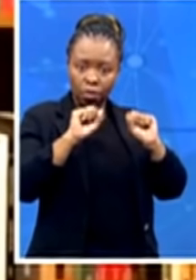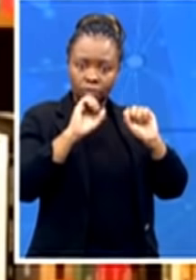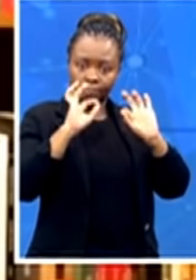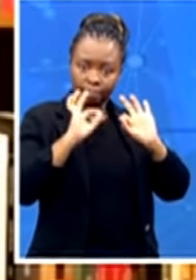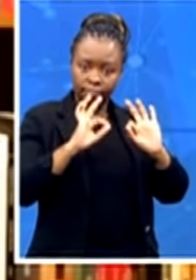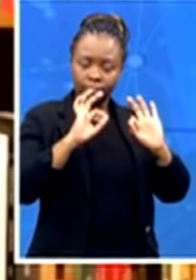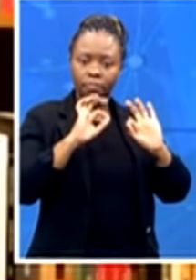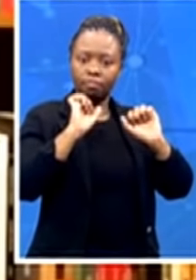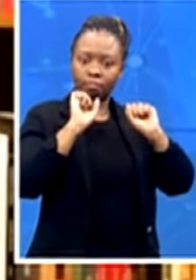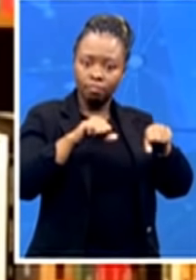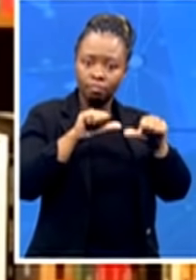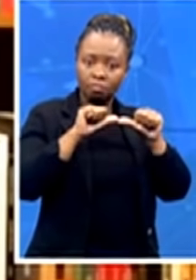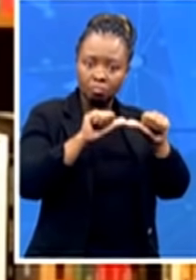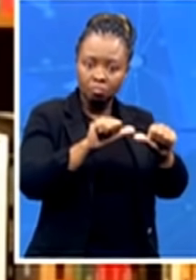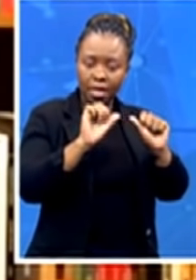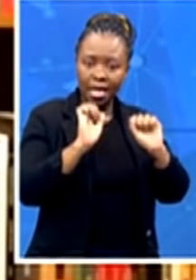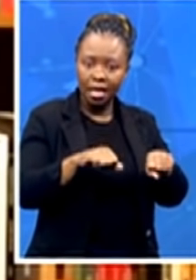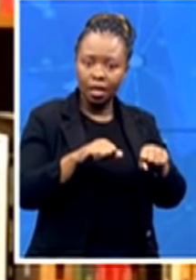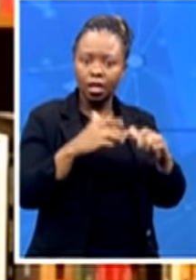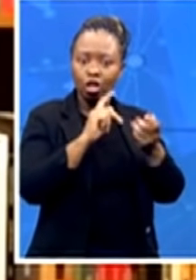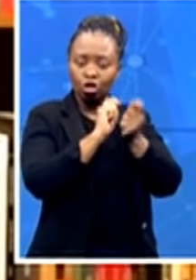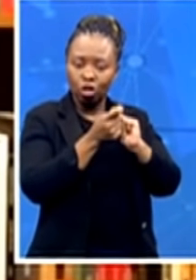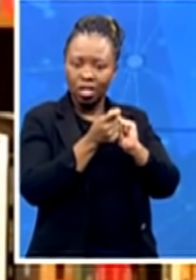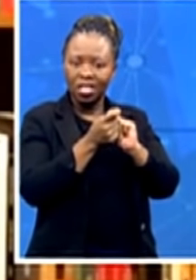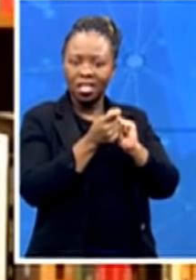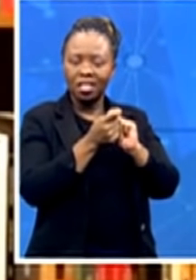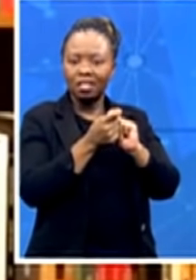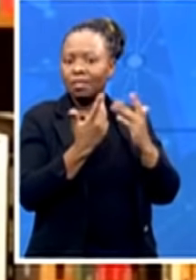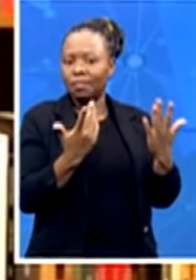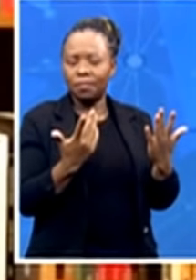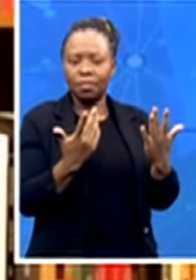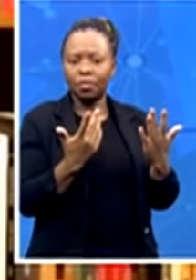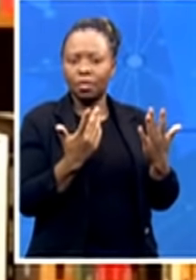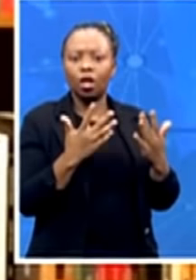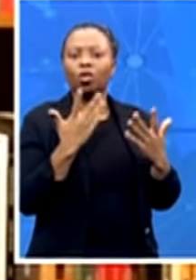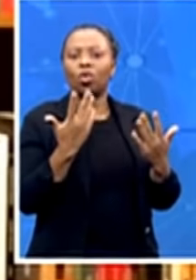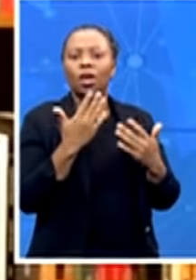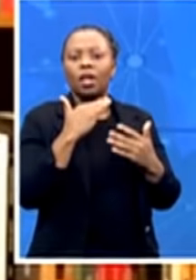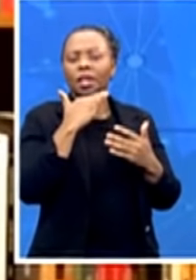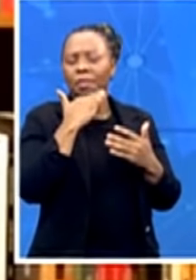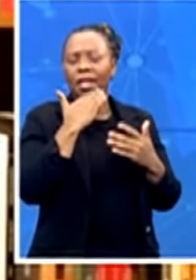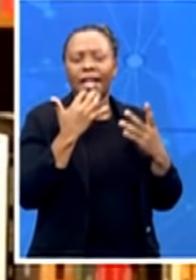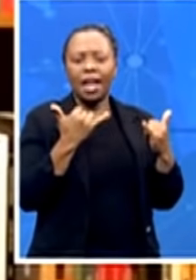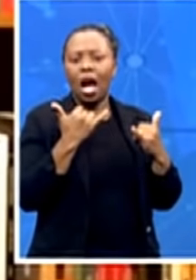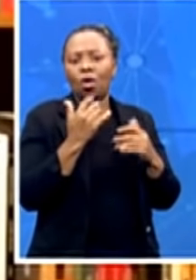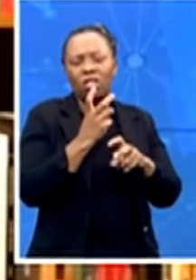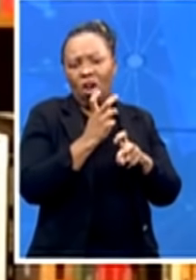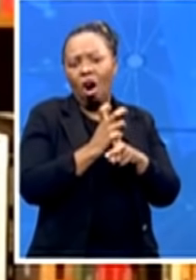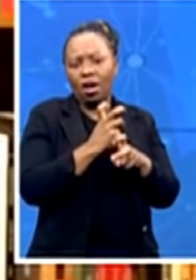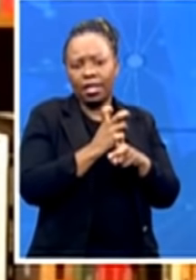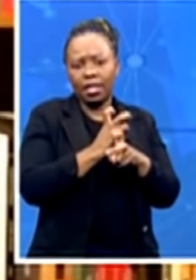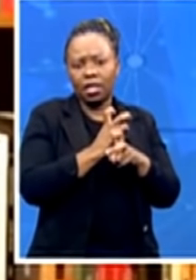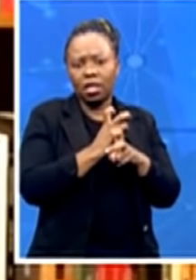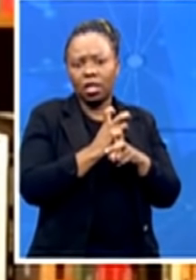And if one looks at those, it is very hard to see a rational justification for assuming that the